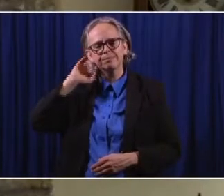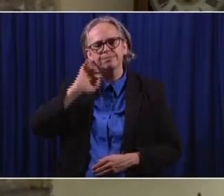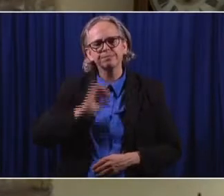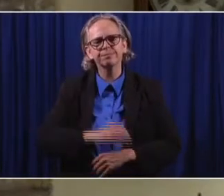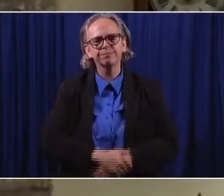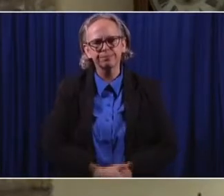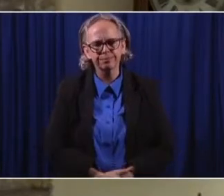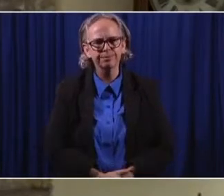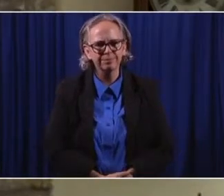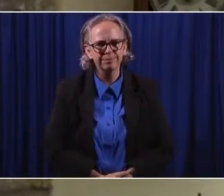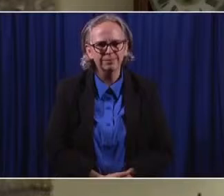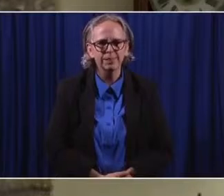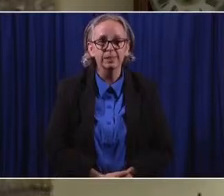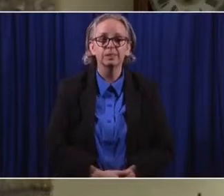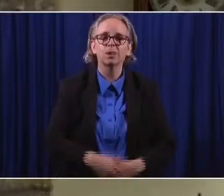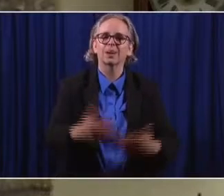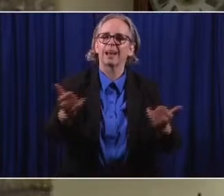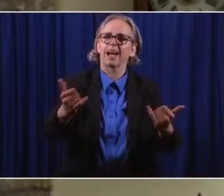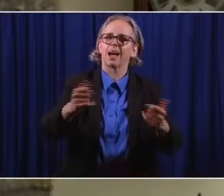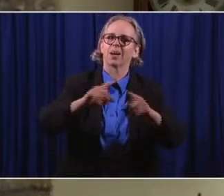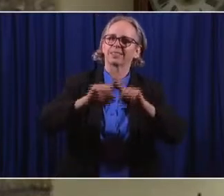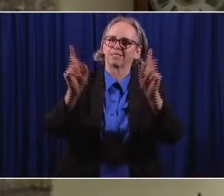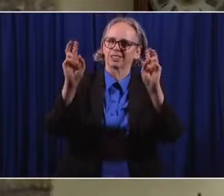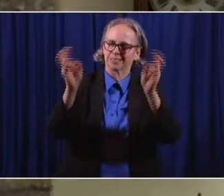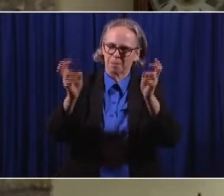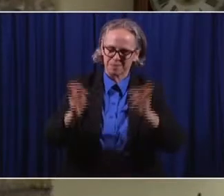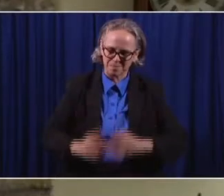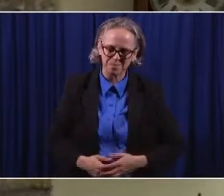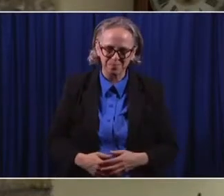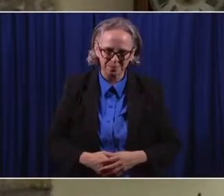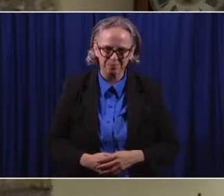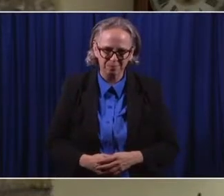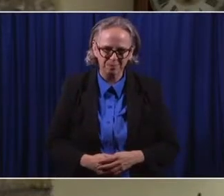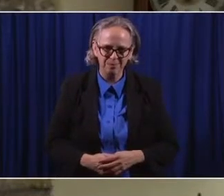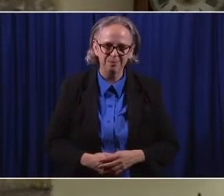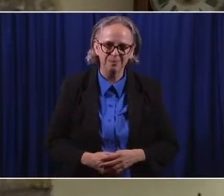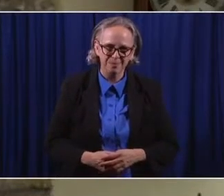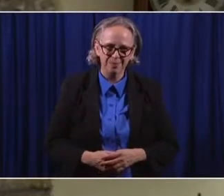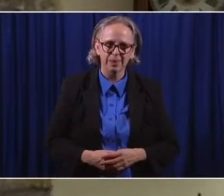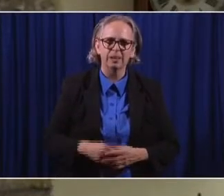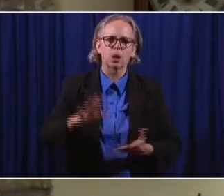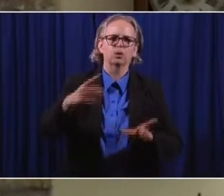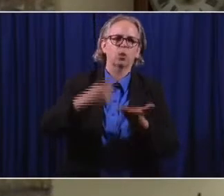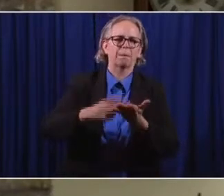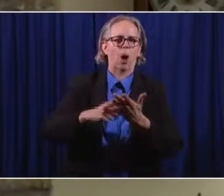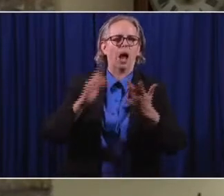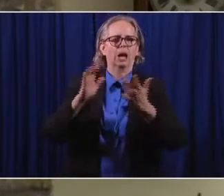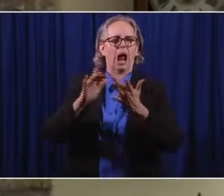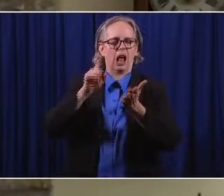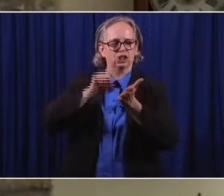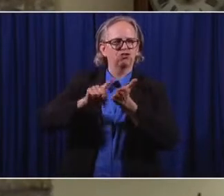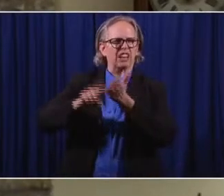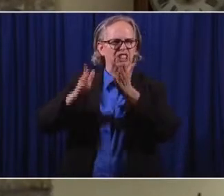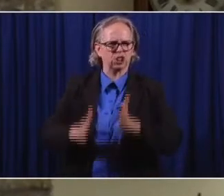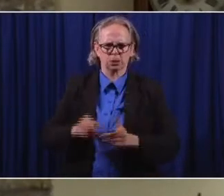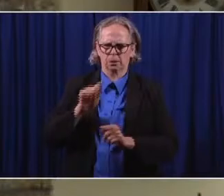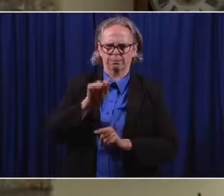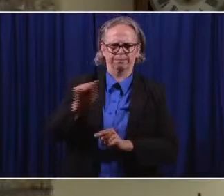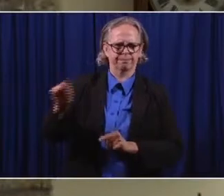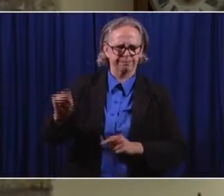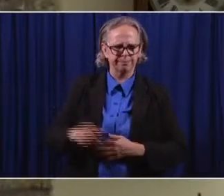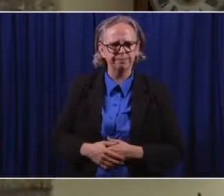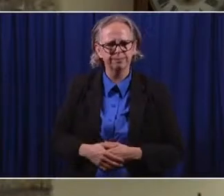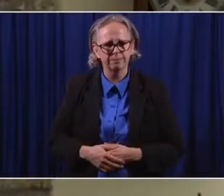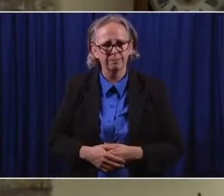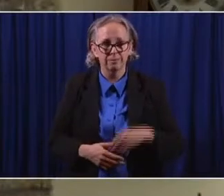Let's move now to learn a little bit more about contact tracing. We have a contact tracer who we're going to